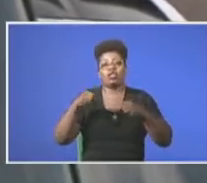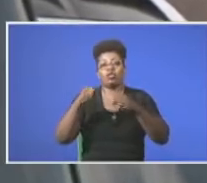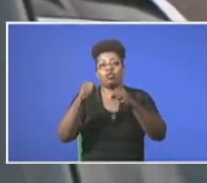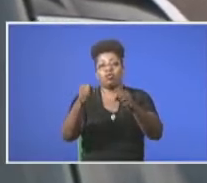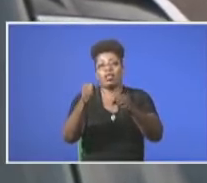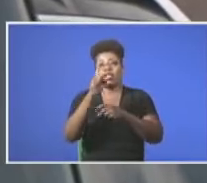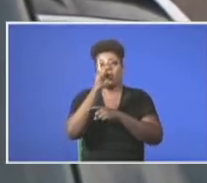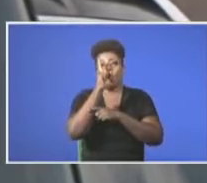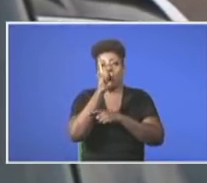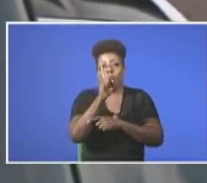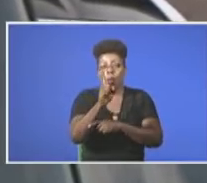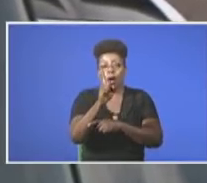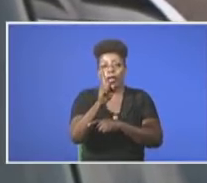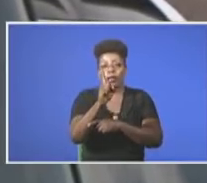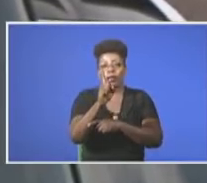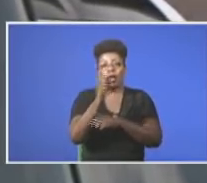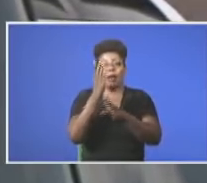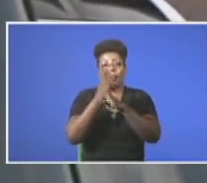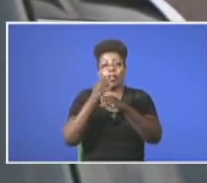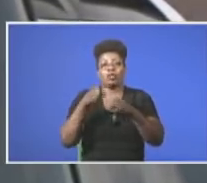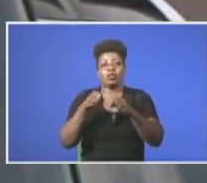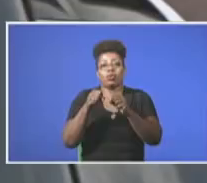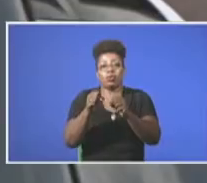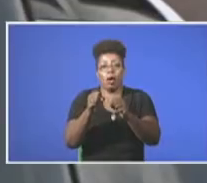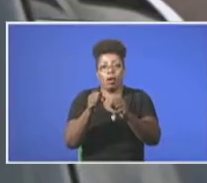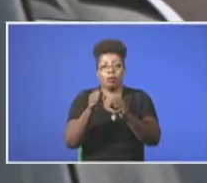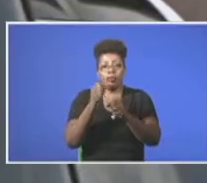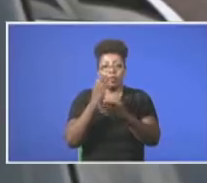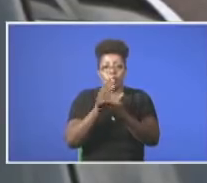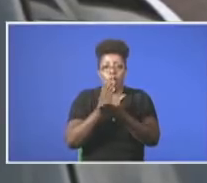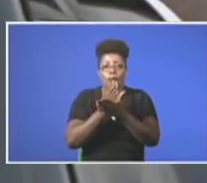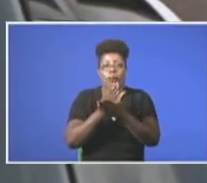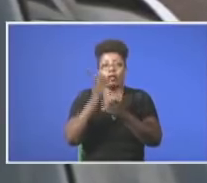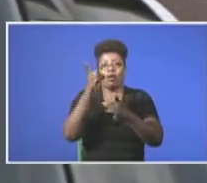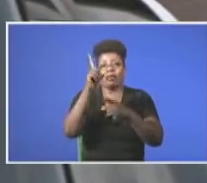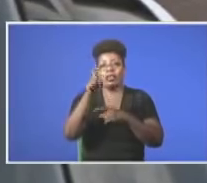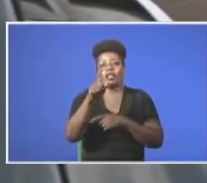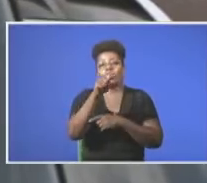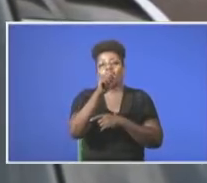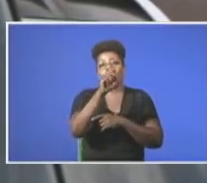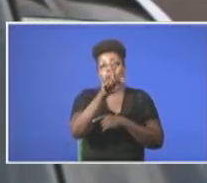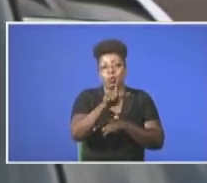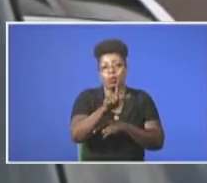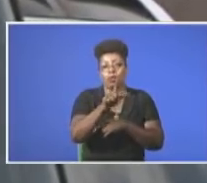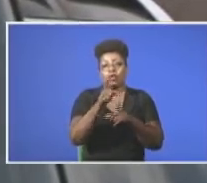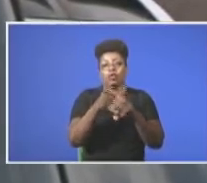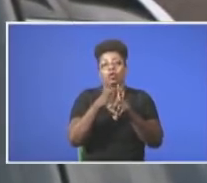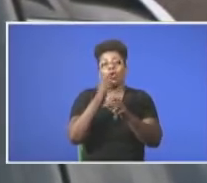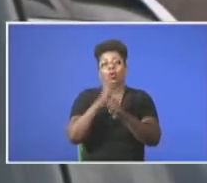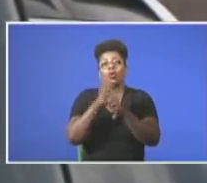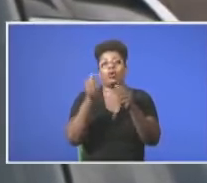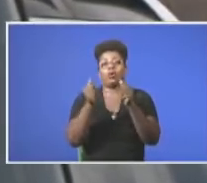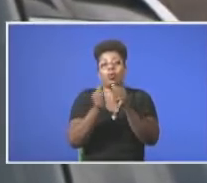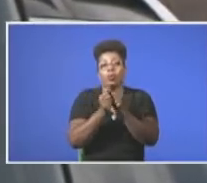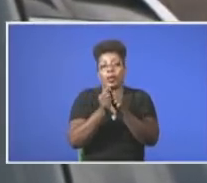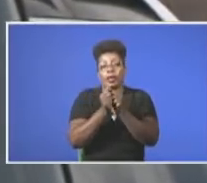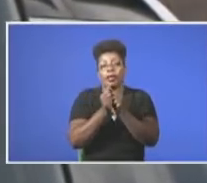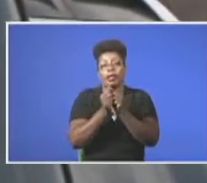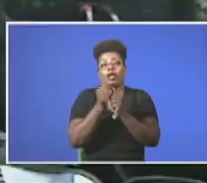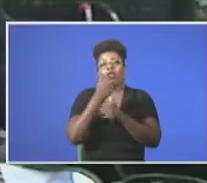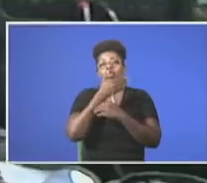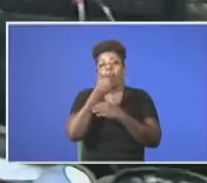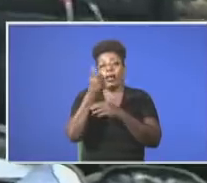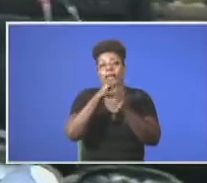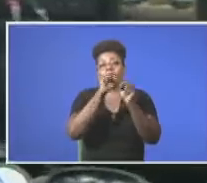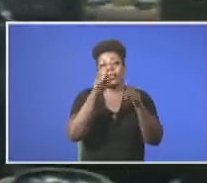That's on Strong's Corner and East Street. The drivers need the tools. Give them the tools to work with just to better off the